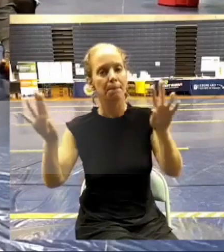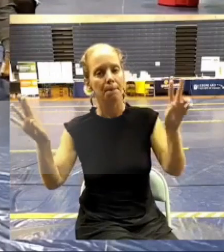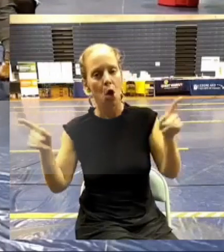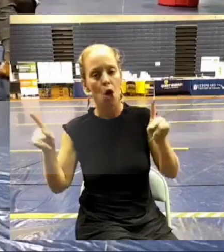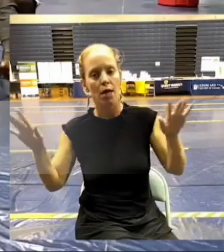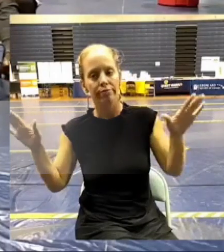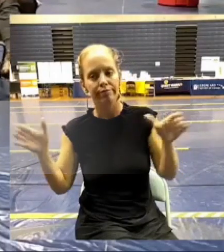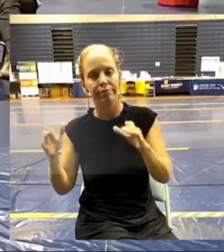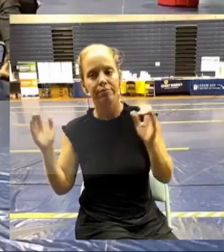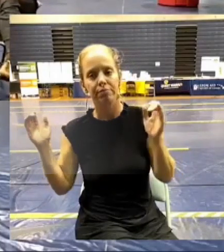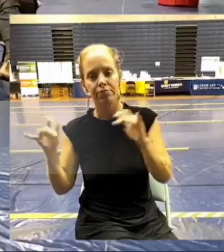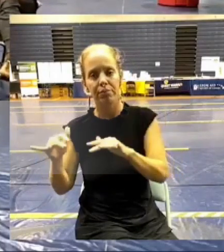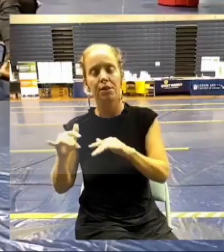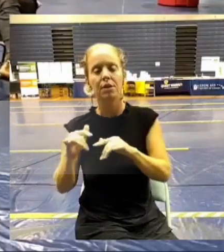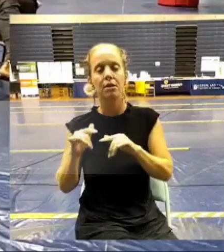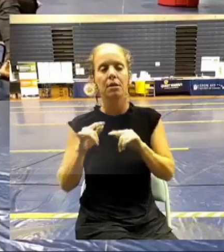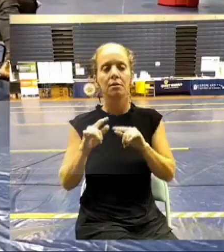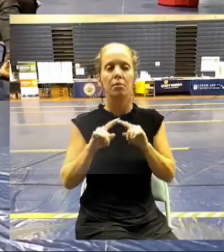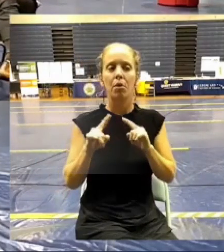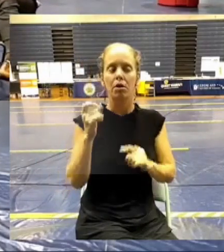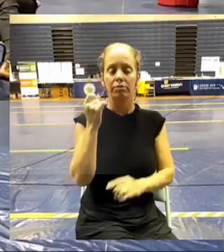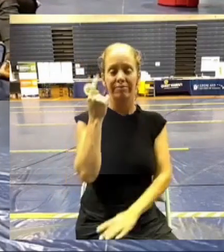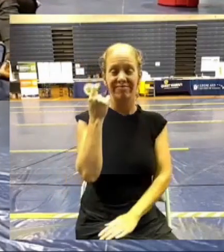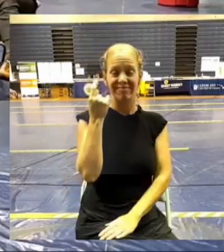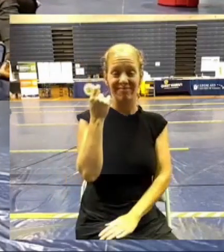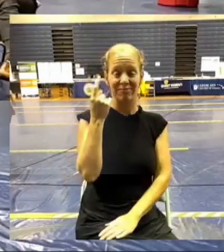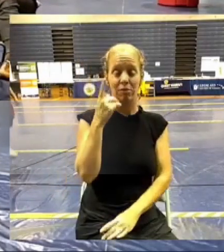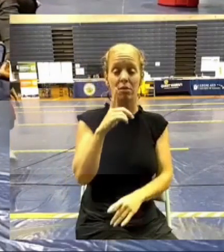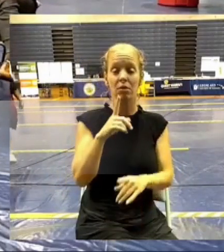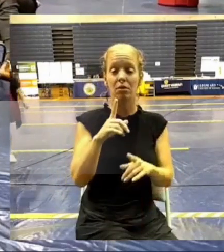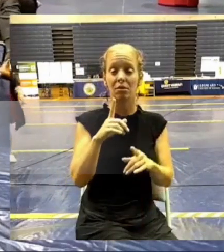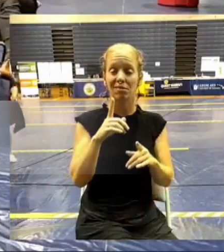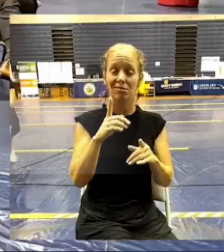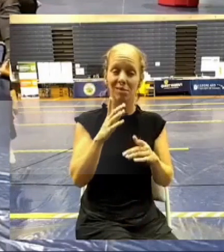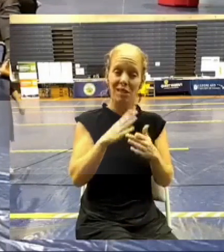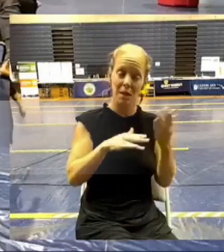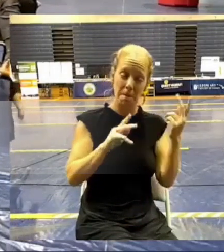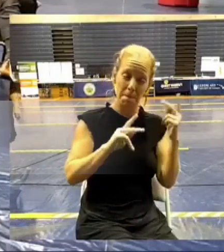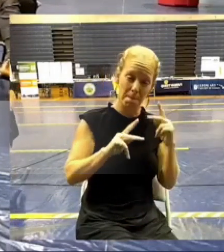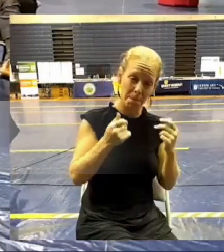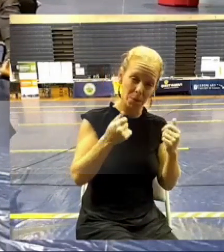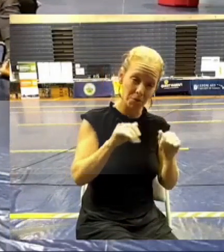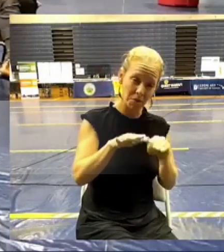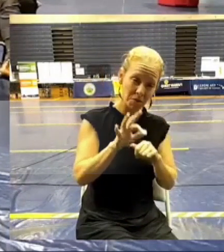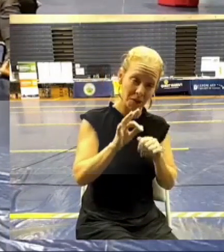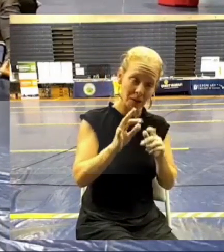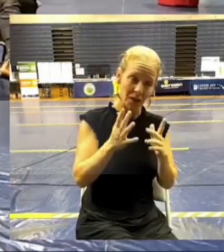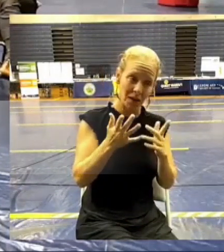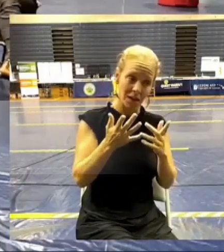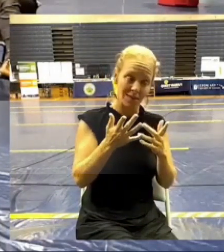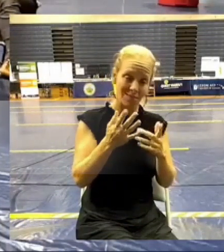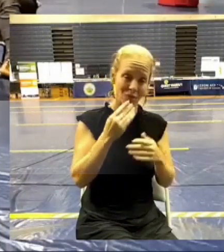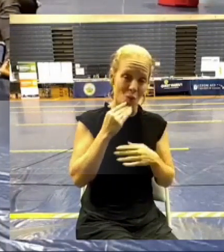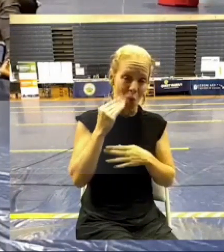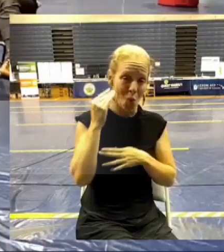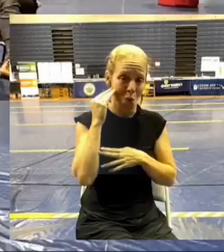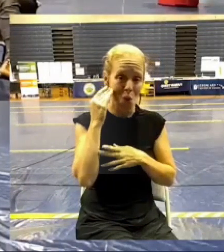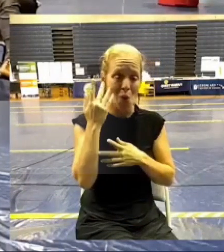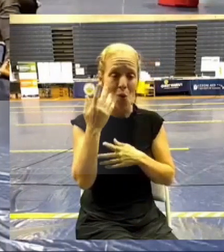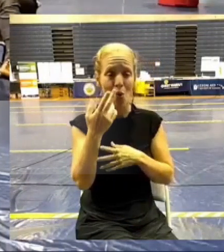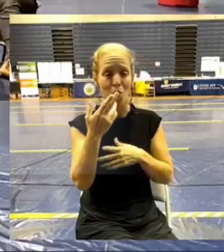have a family party. But we also understand people are trying to find a place to live either nearby